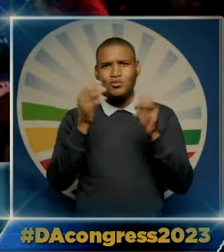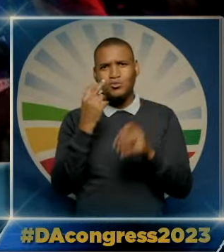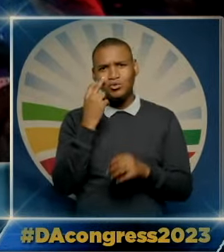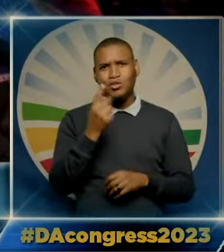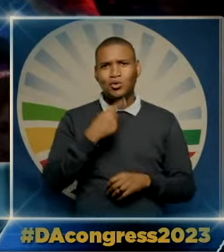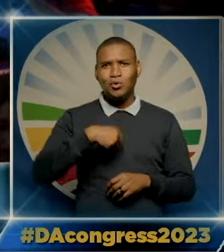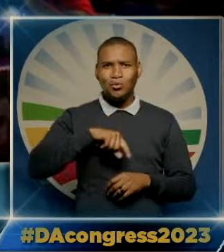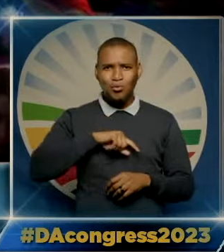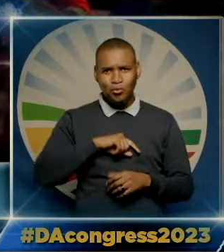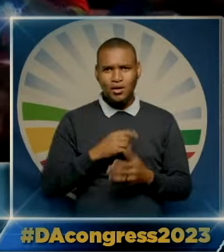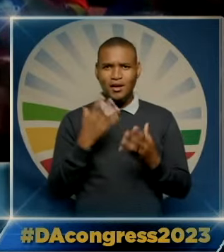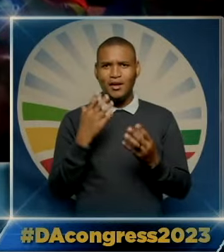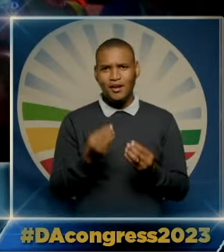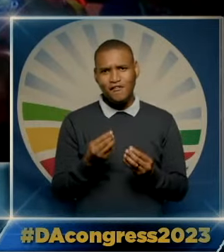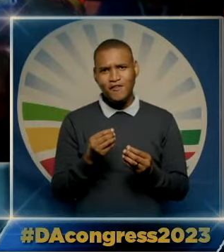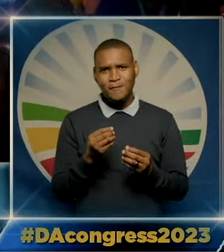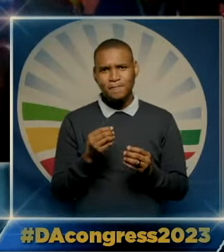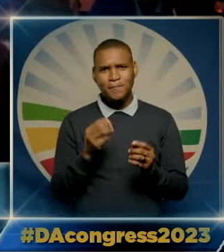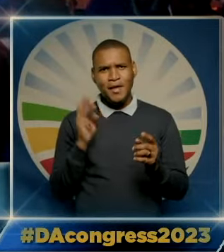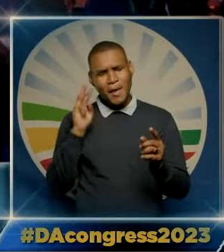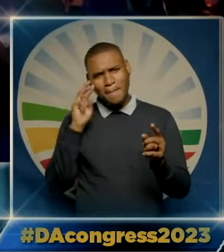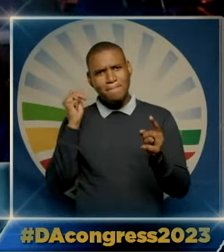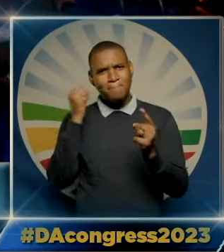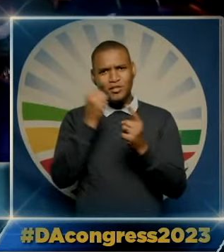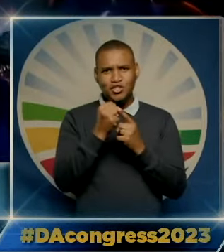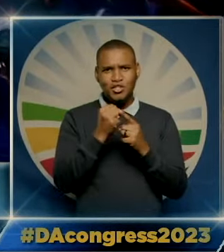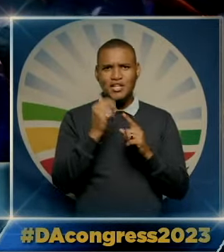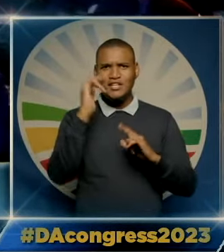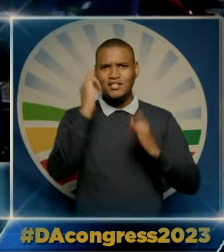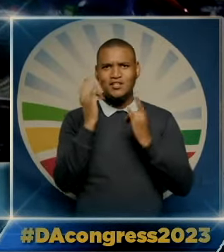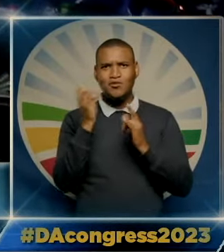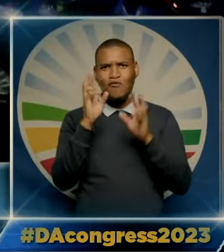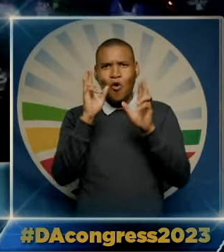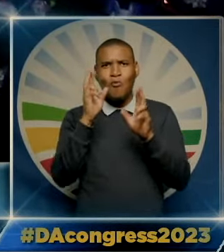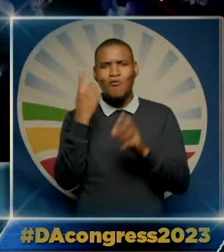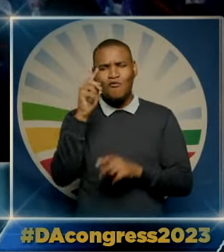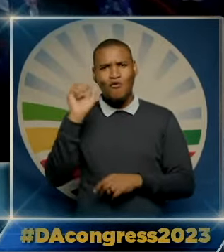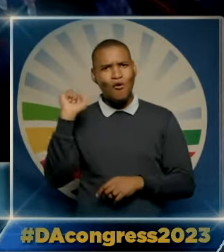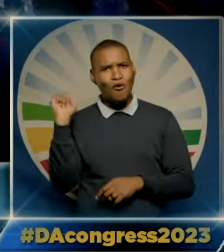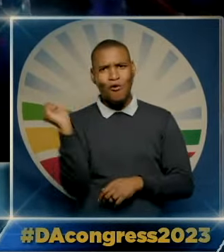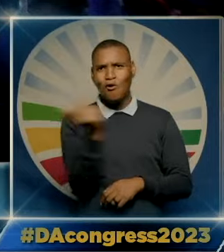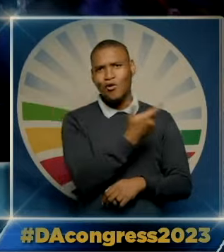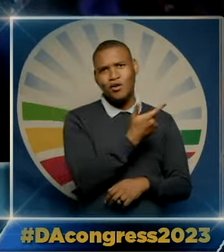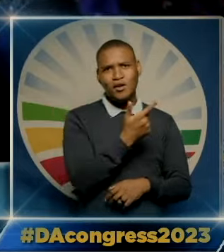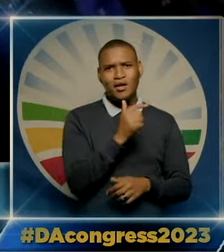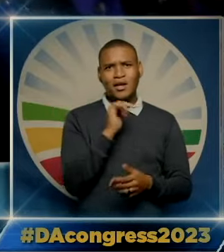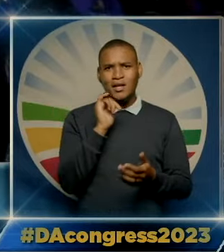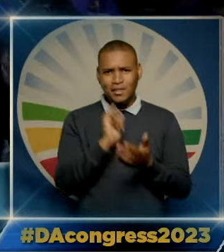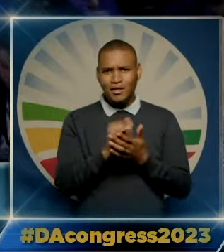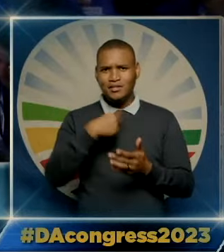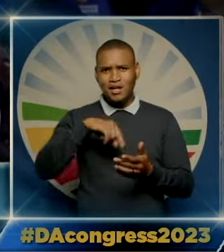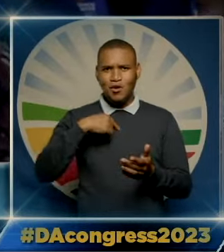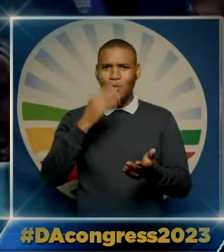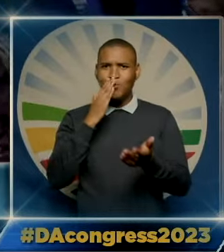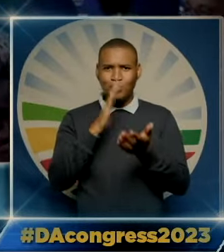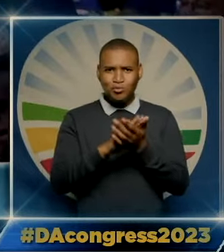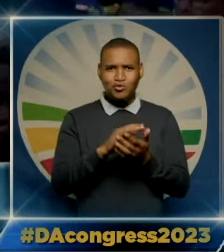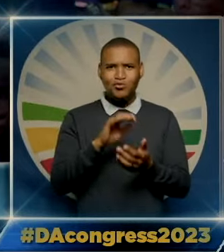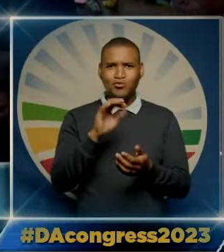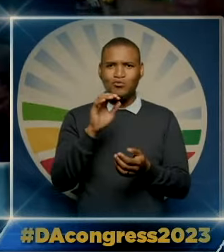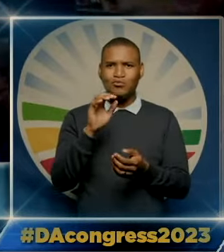are on a mission to build what we call a city of hope for all. That was our promise to voters when we campaigned